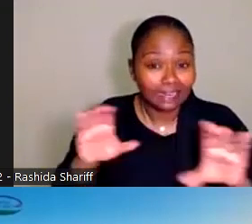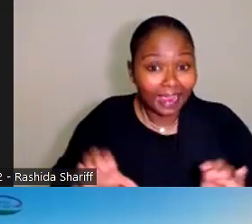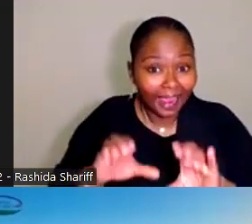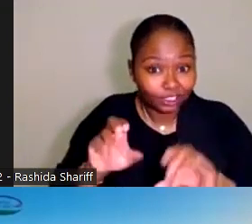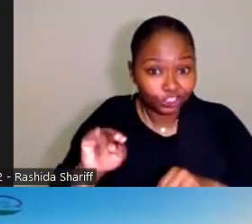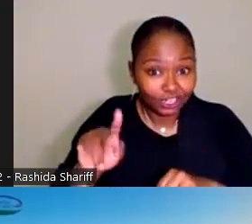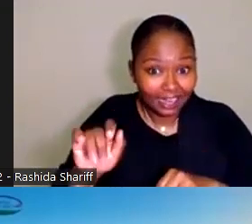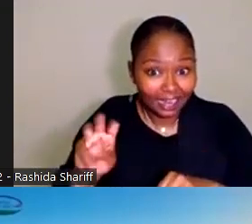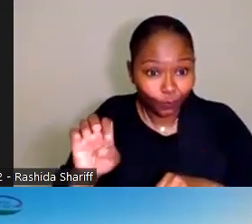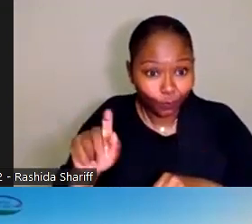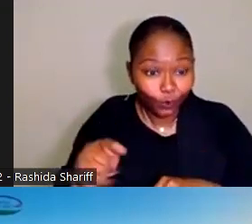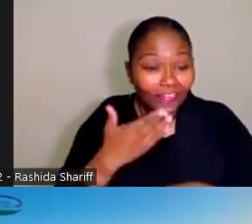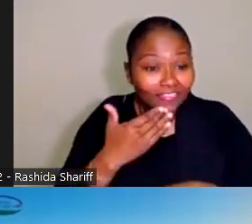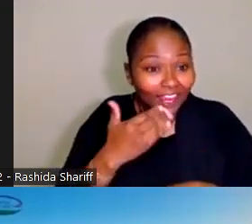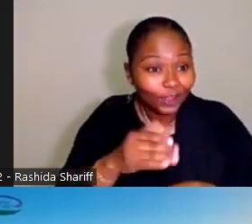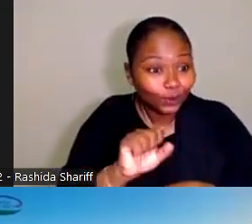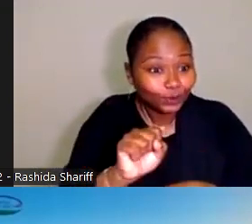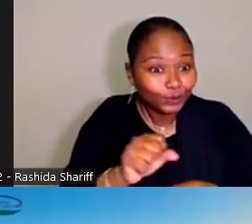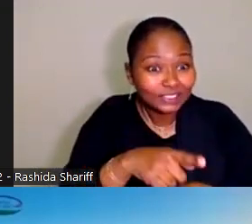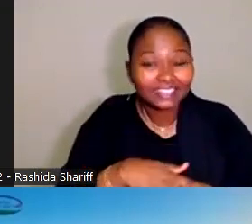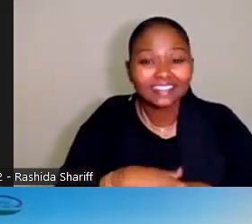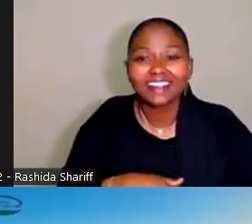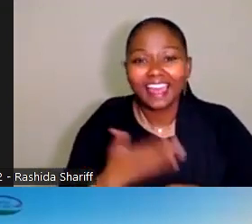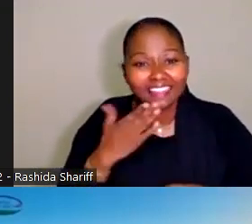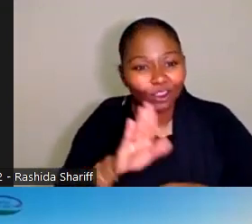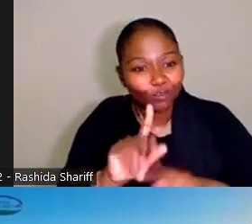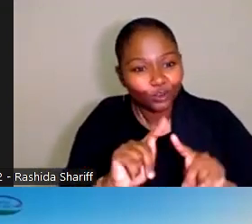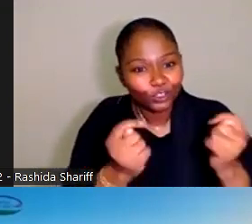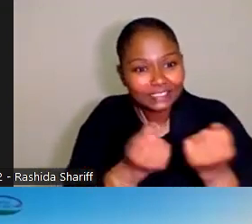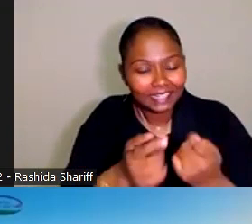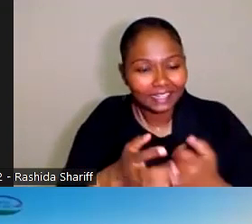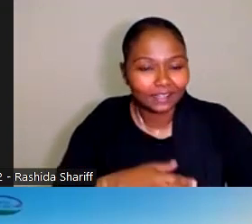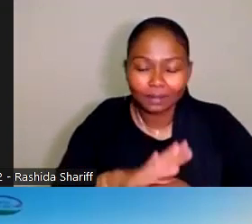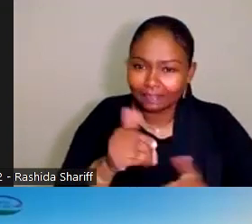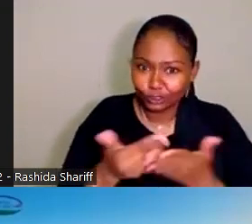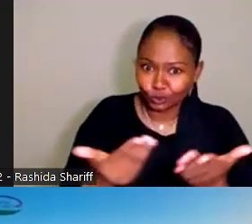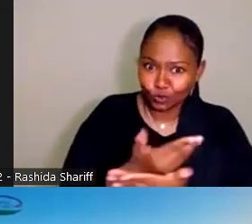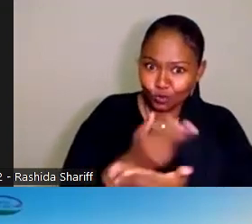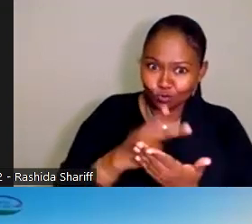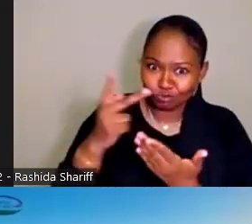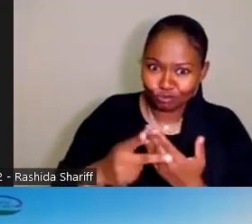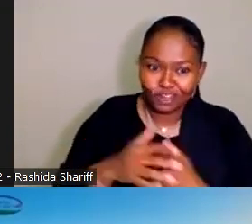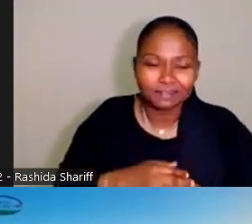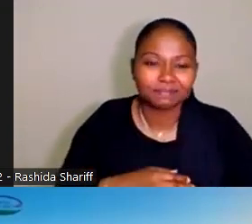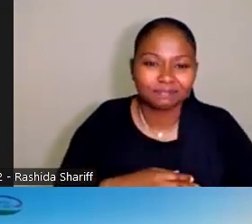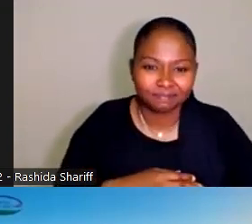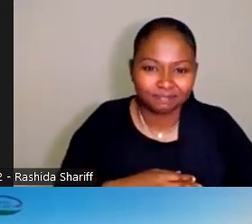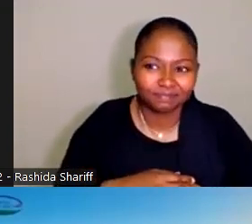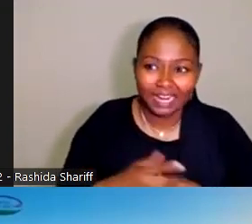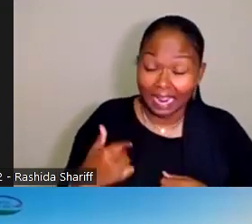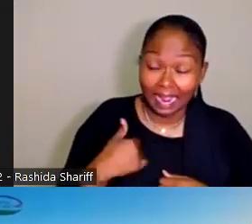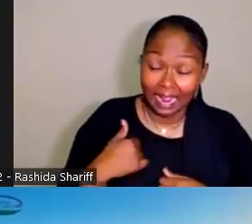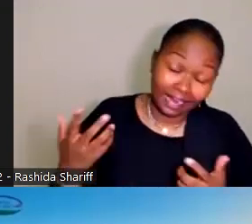for this, and thank you to your team, for this new program. And I